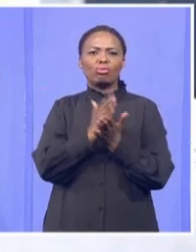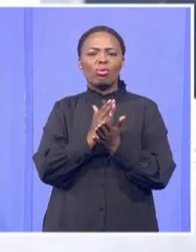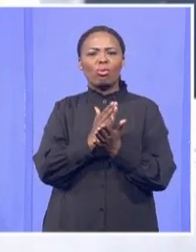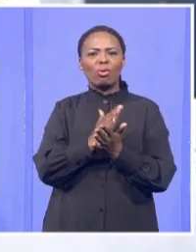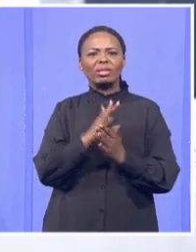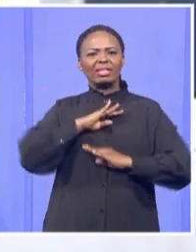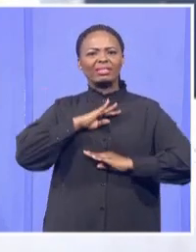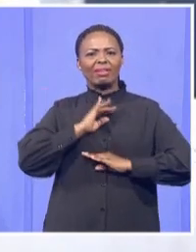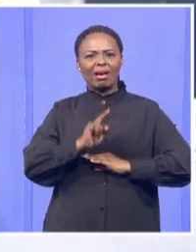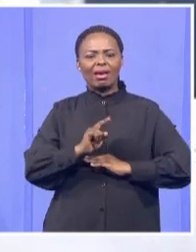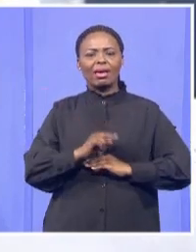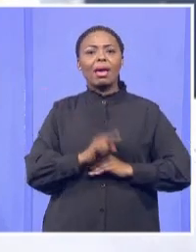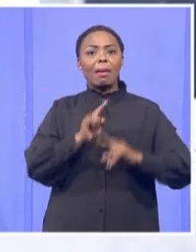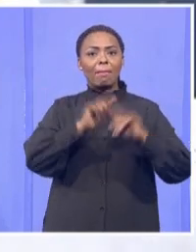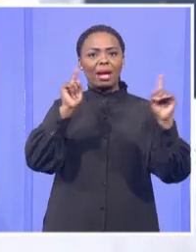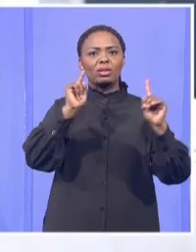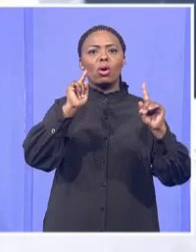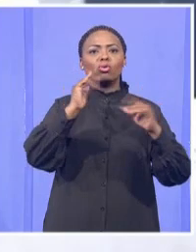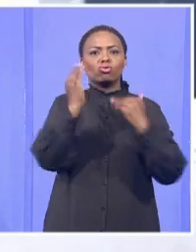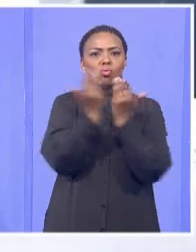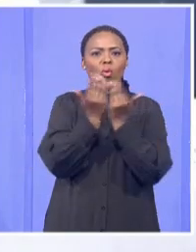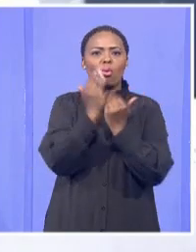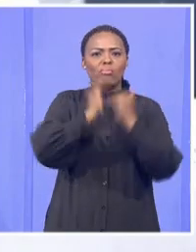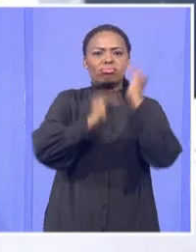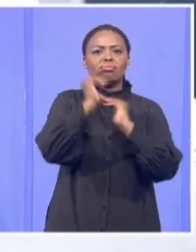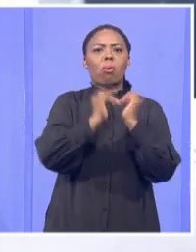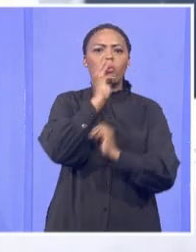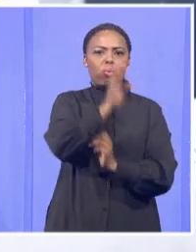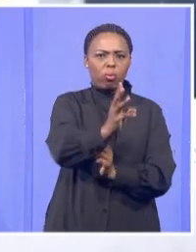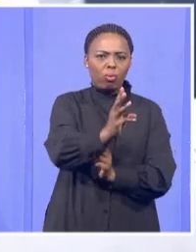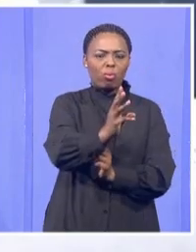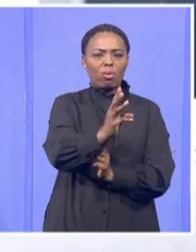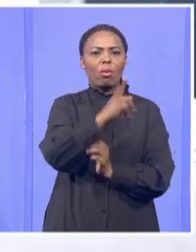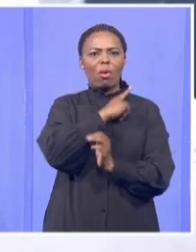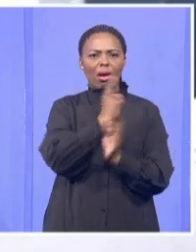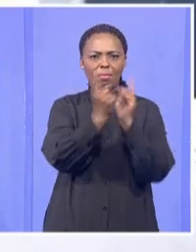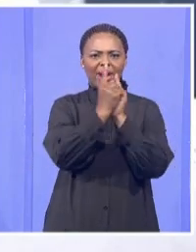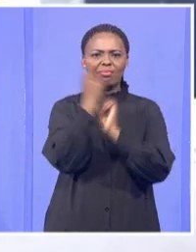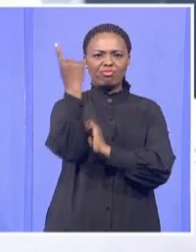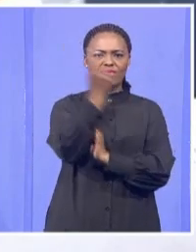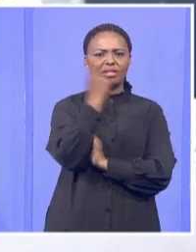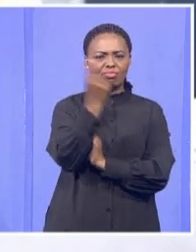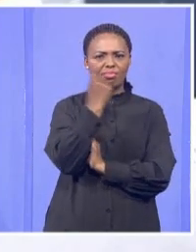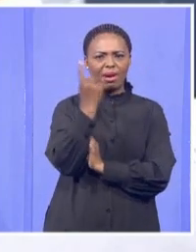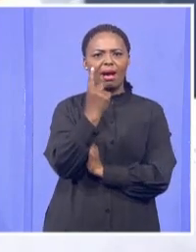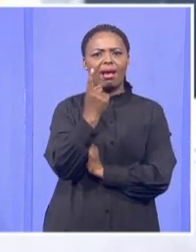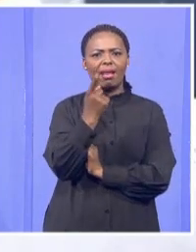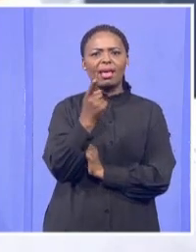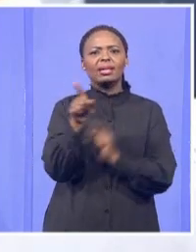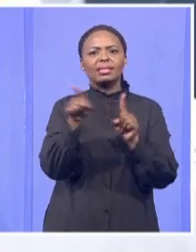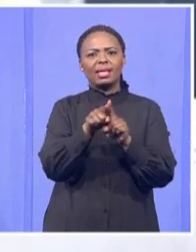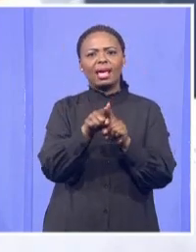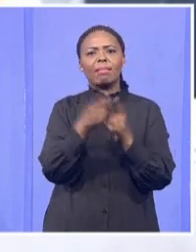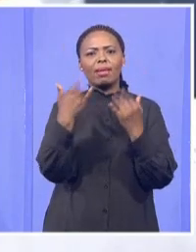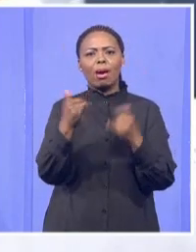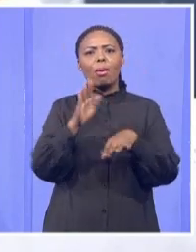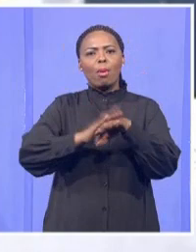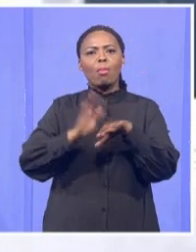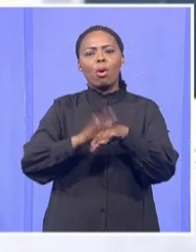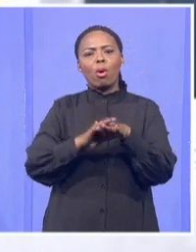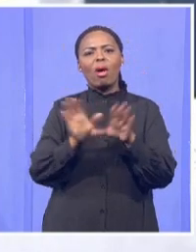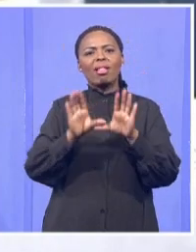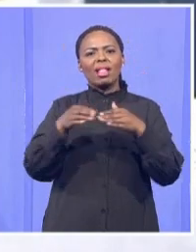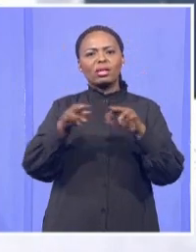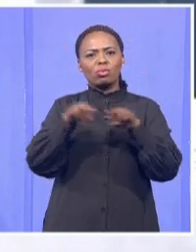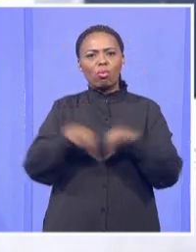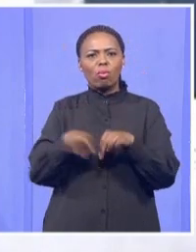going to build a new school there. The HOD is met with the principals. We are adding additional classes as an interim measure.